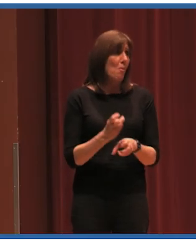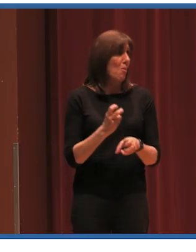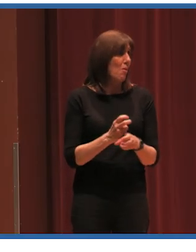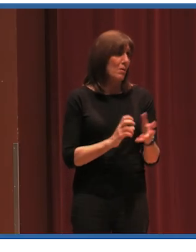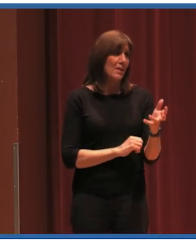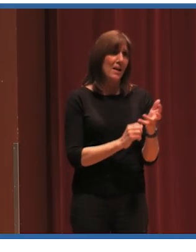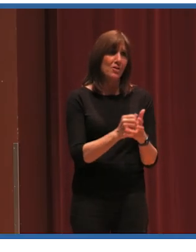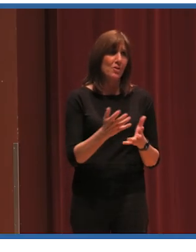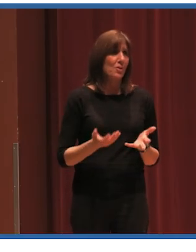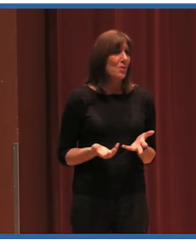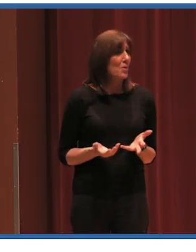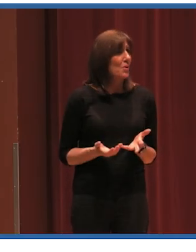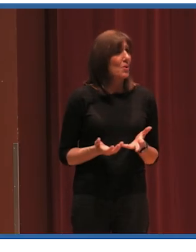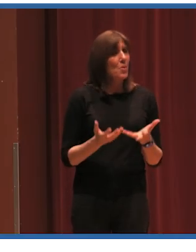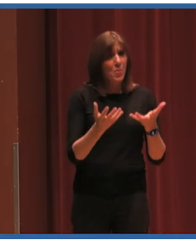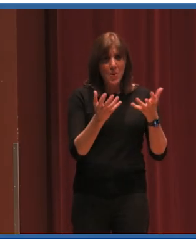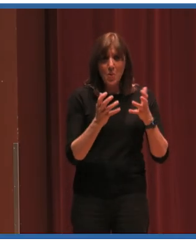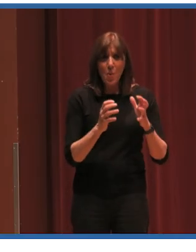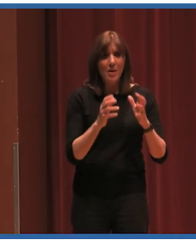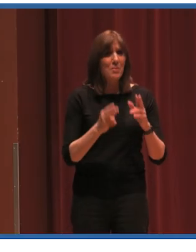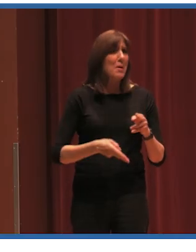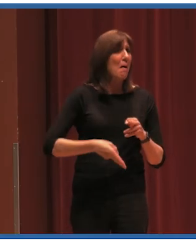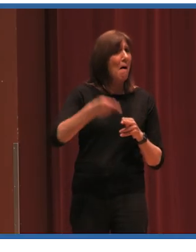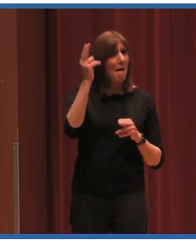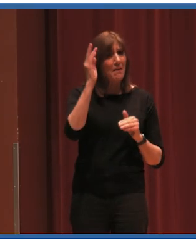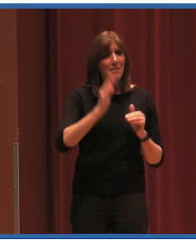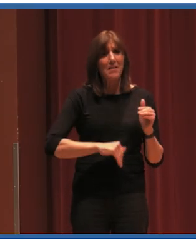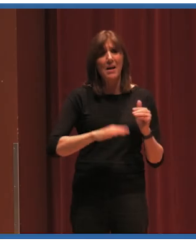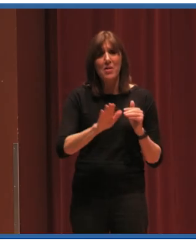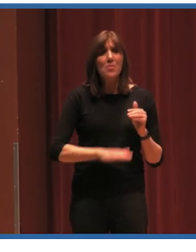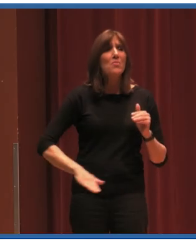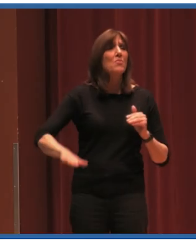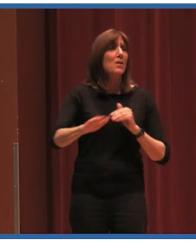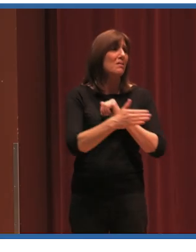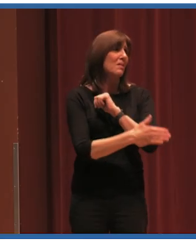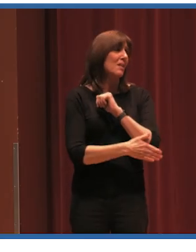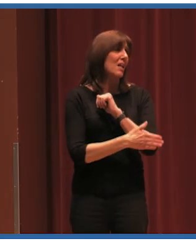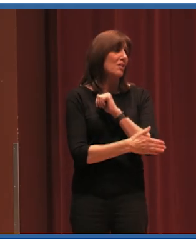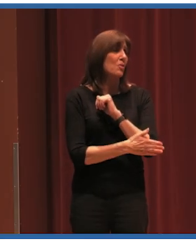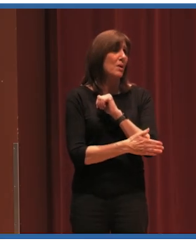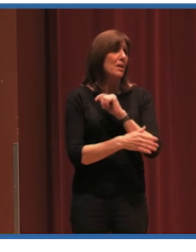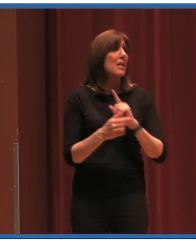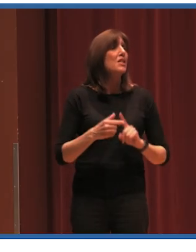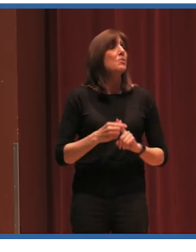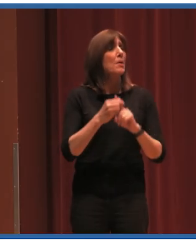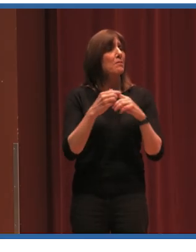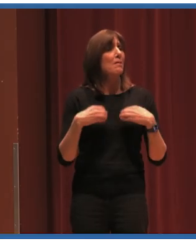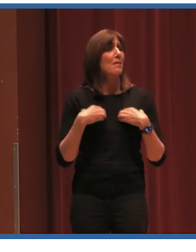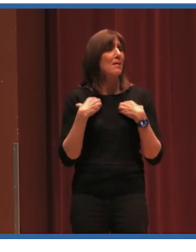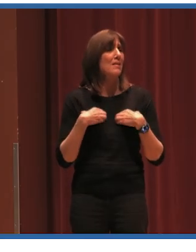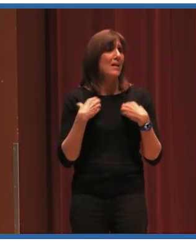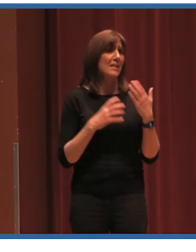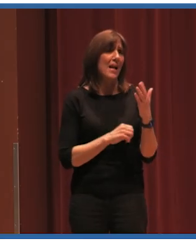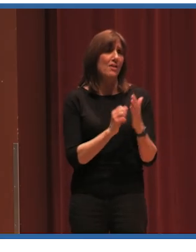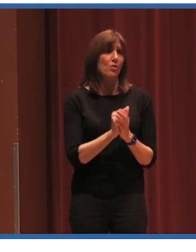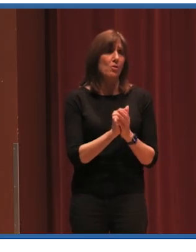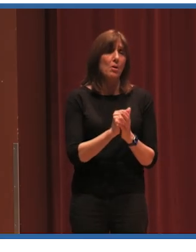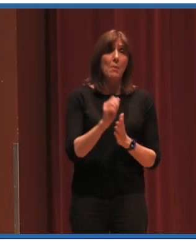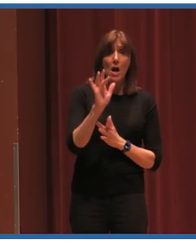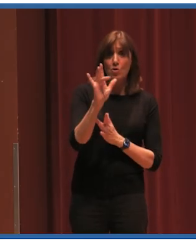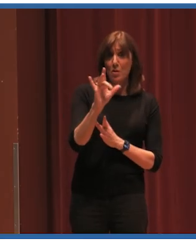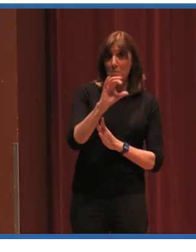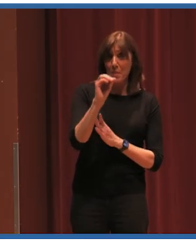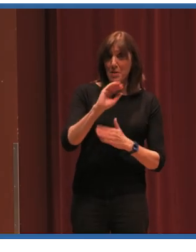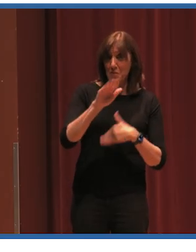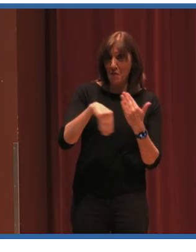be significantly higher than the rest of the country, particularly in lung cancer. That accounts for about 25% of all cancer deaths, so that